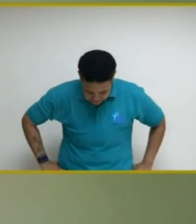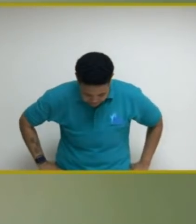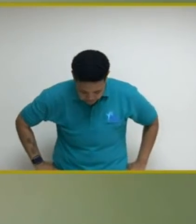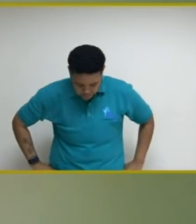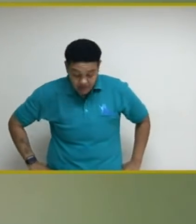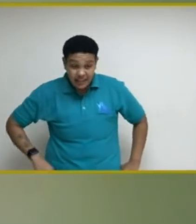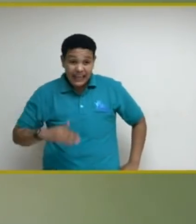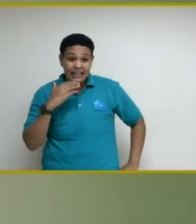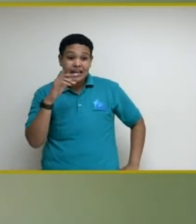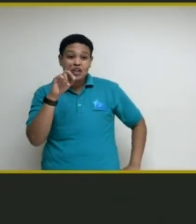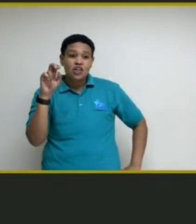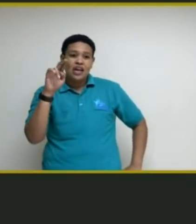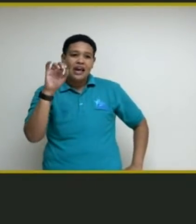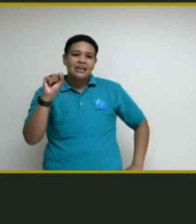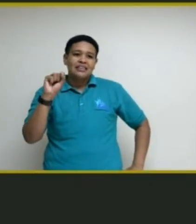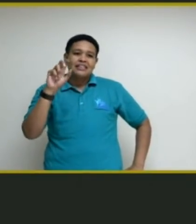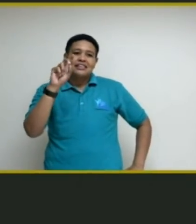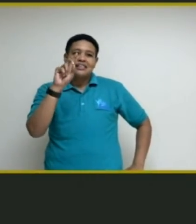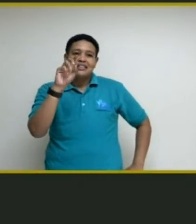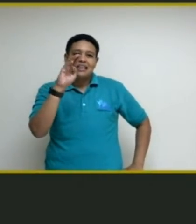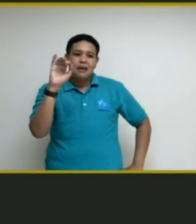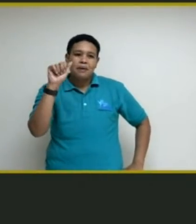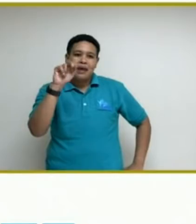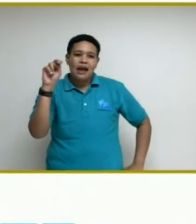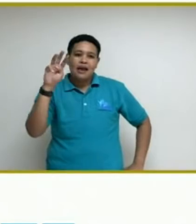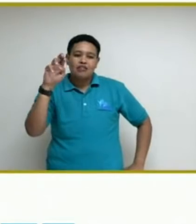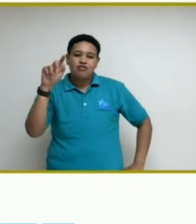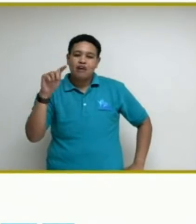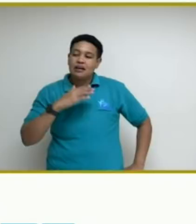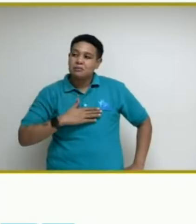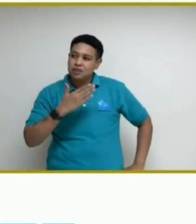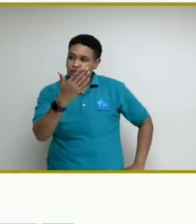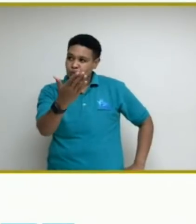you, Dr. Ennis. Debbie Ann Wright, please go ahead.